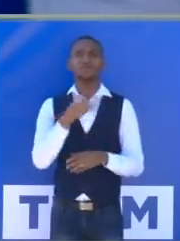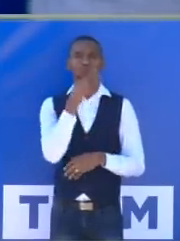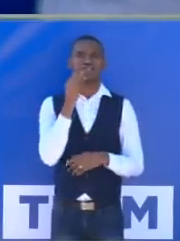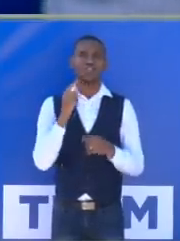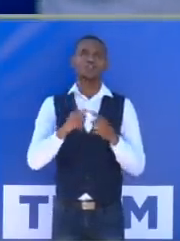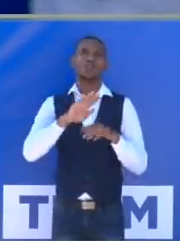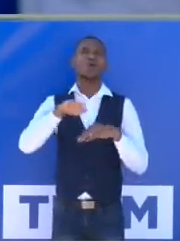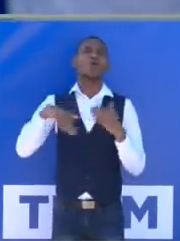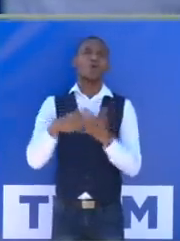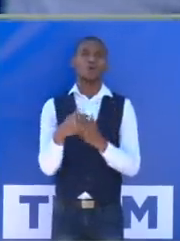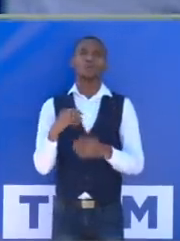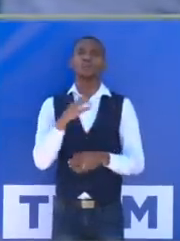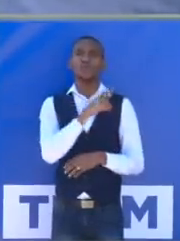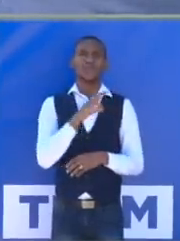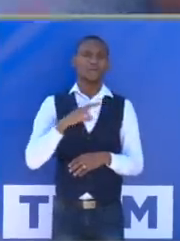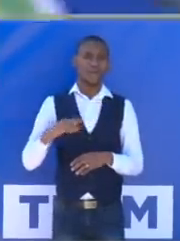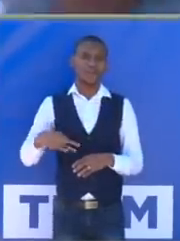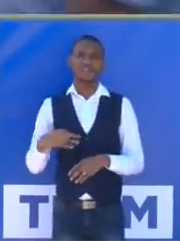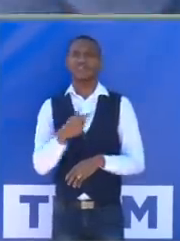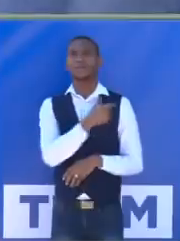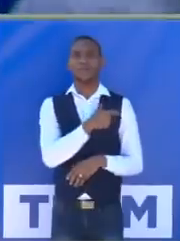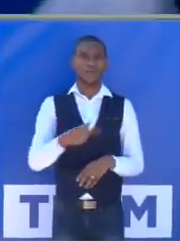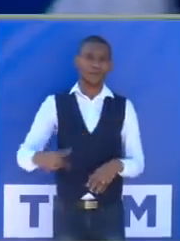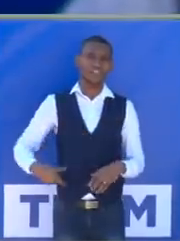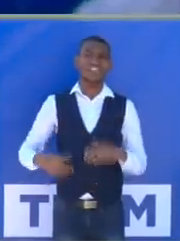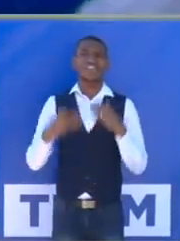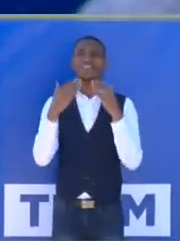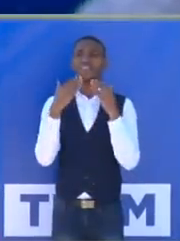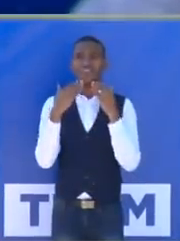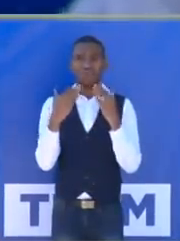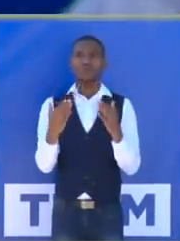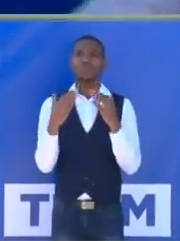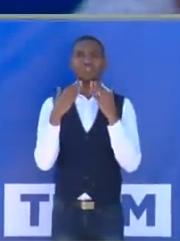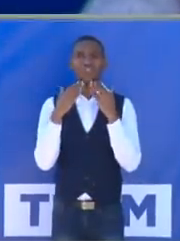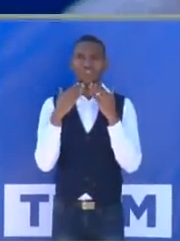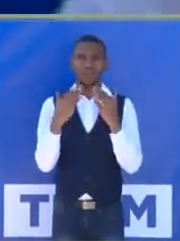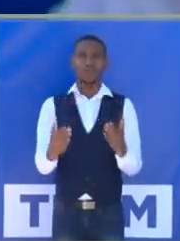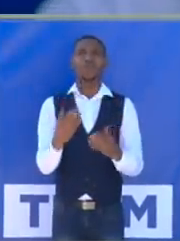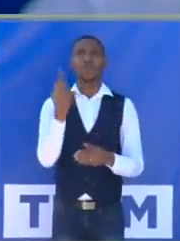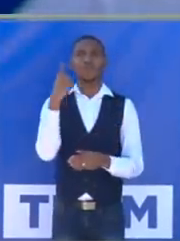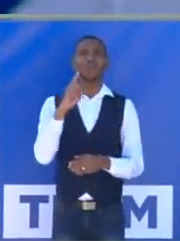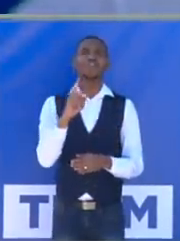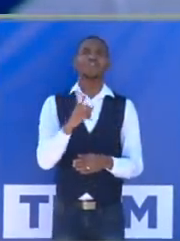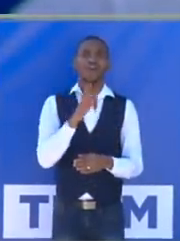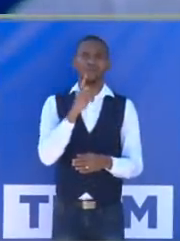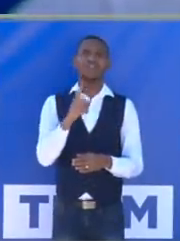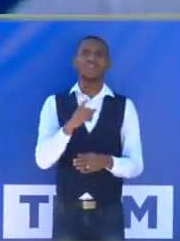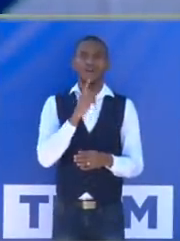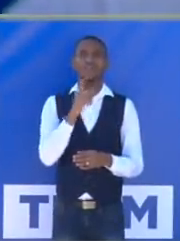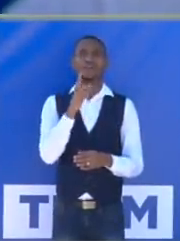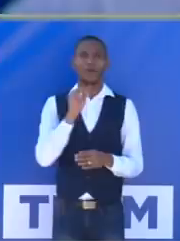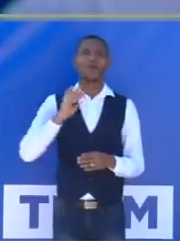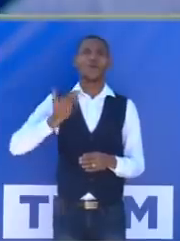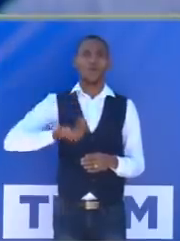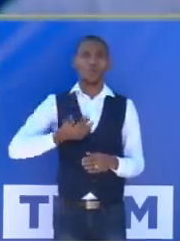to all the mayors, to the premier, I want to say thank you. Thank you for the thousands of men and women who